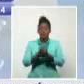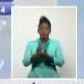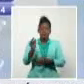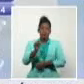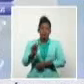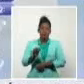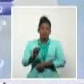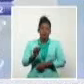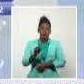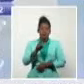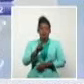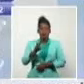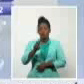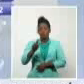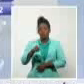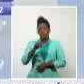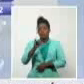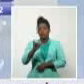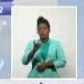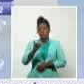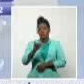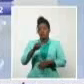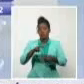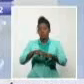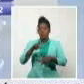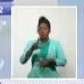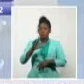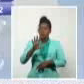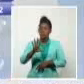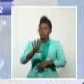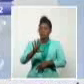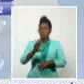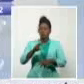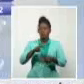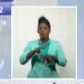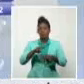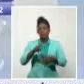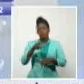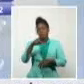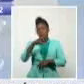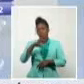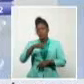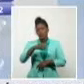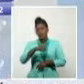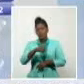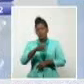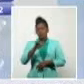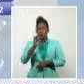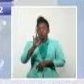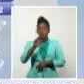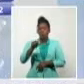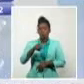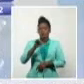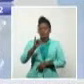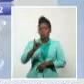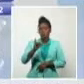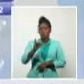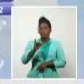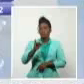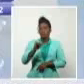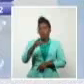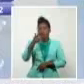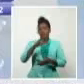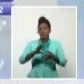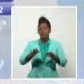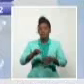20.4, Matanzas 17.8, Sanchez Spiritus 14.4, Mayabeque